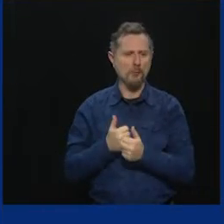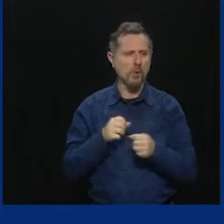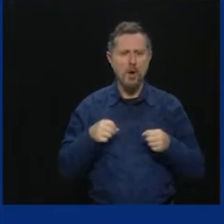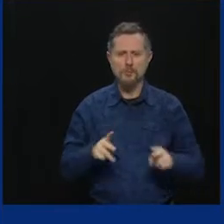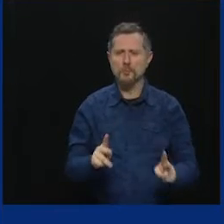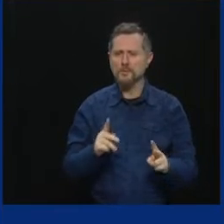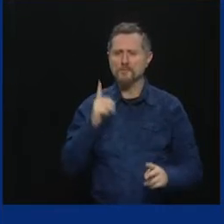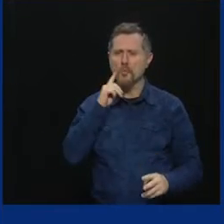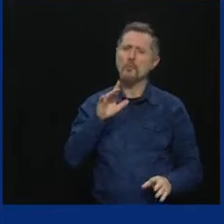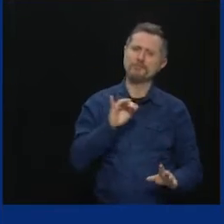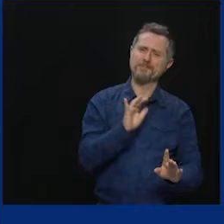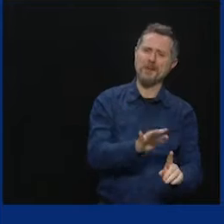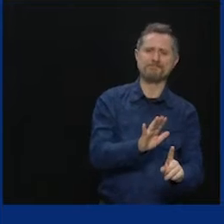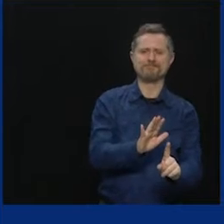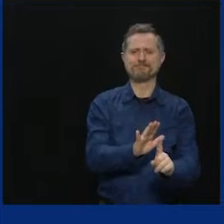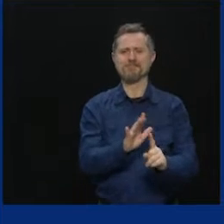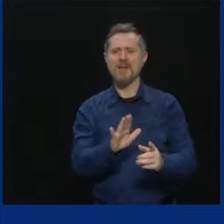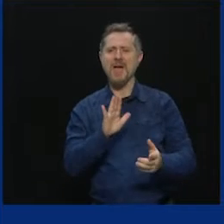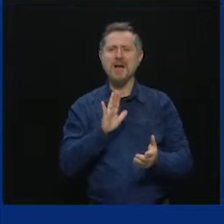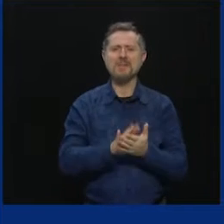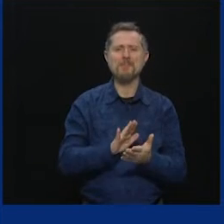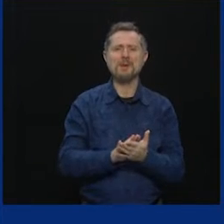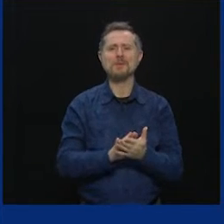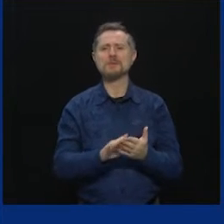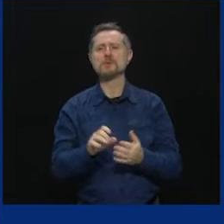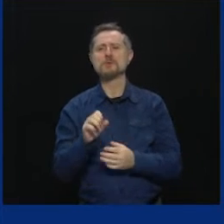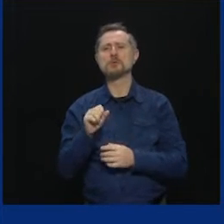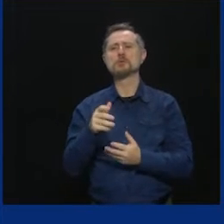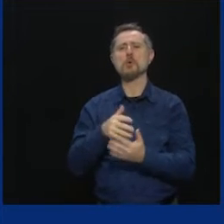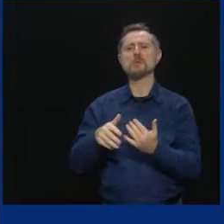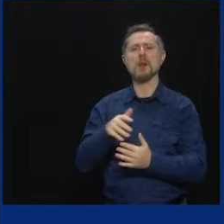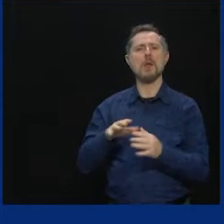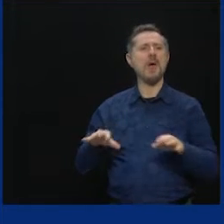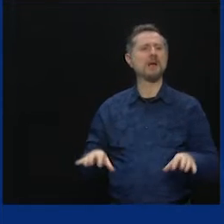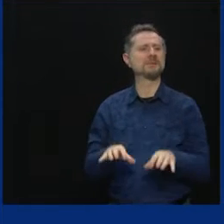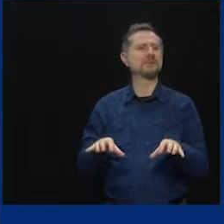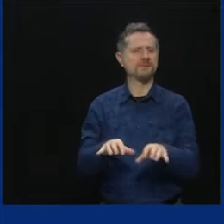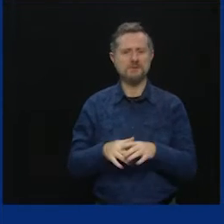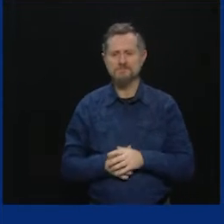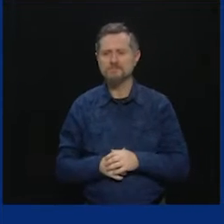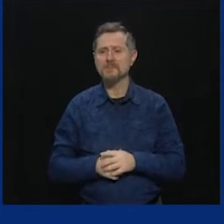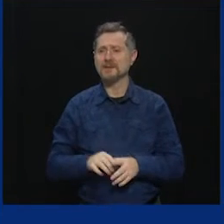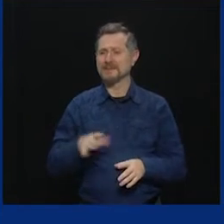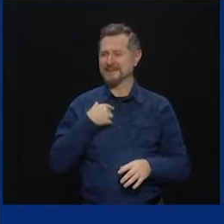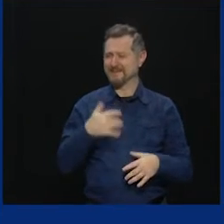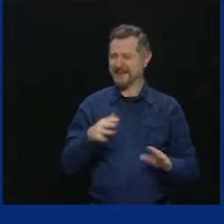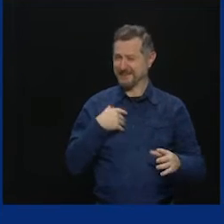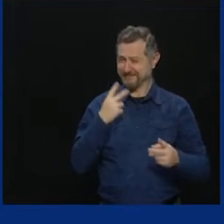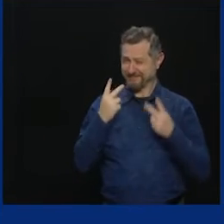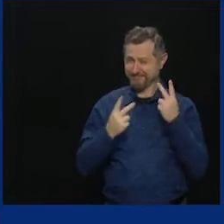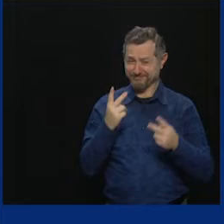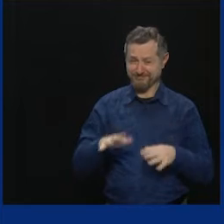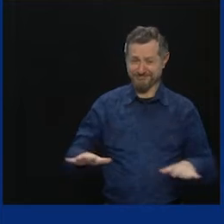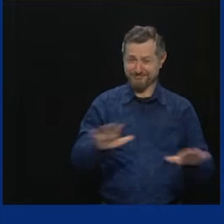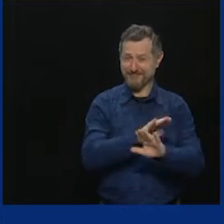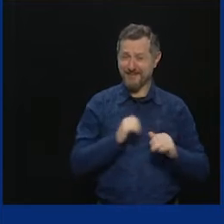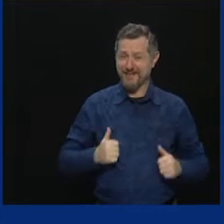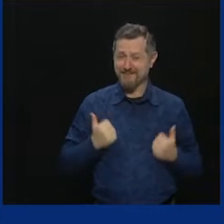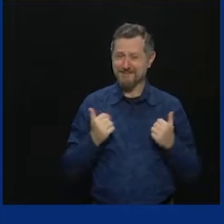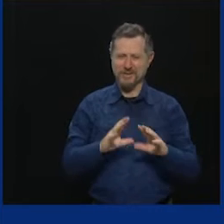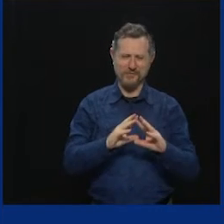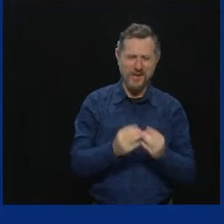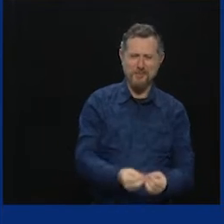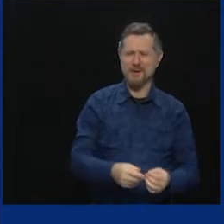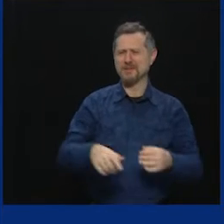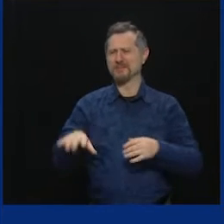for Social Action that you created. As a principal, you saw what was going on in their lives and in their families, and then what was happening on the streets.